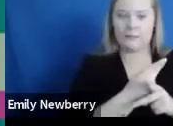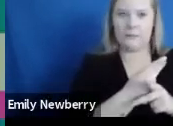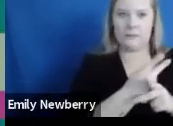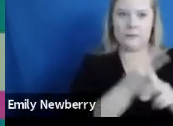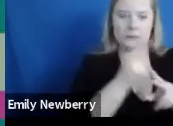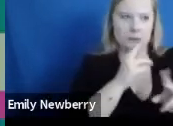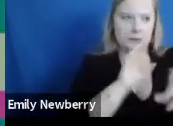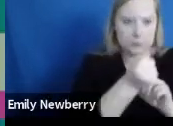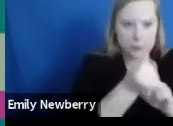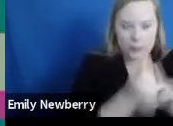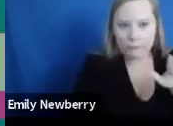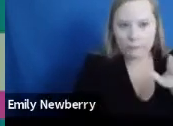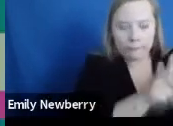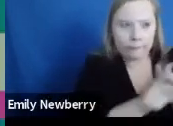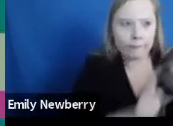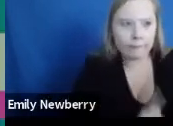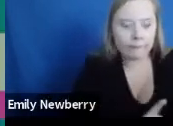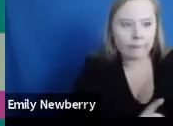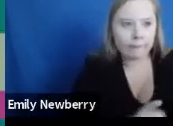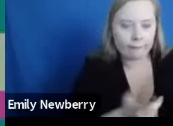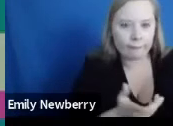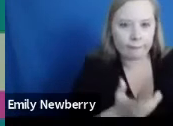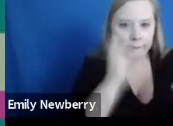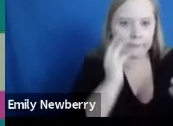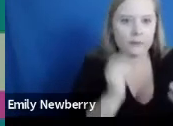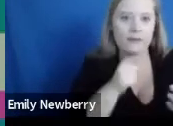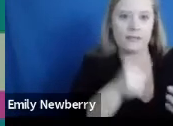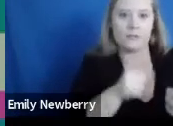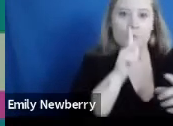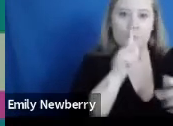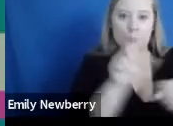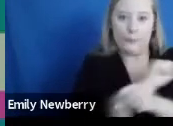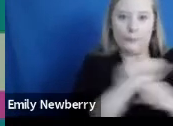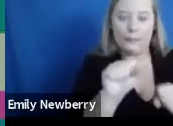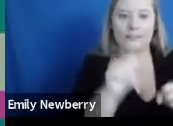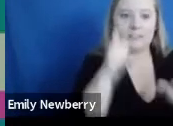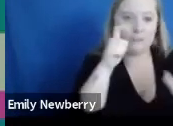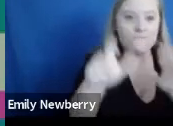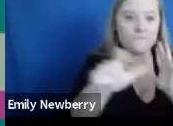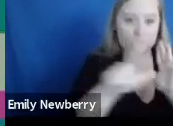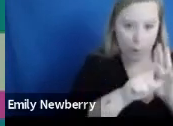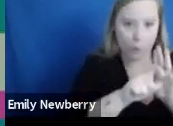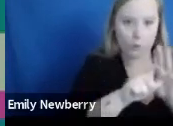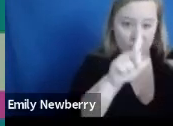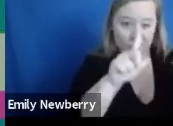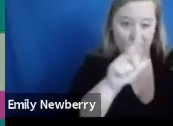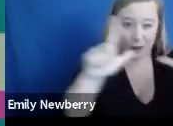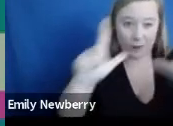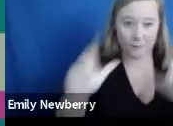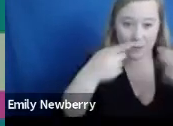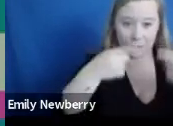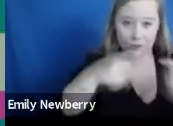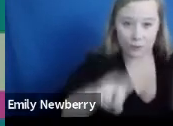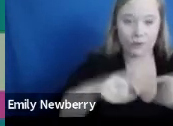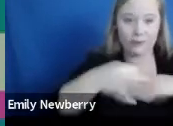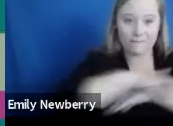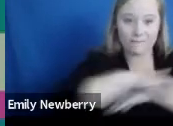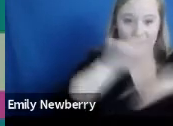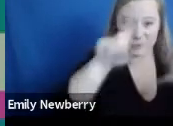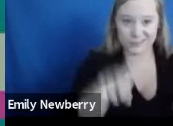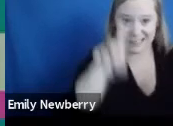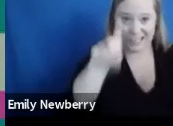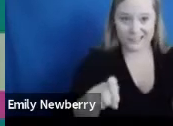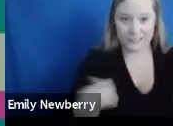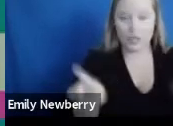there. So these are literally the photos that were taken during the field testing, as well